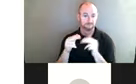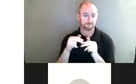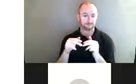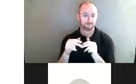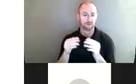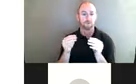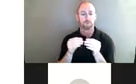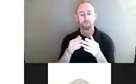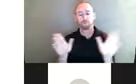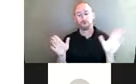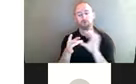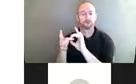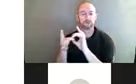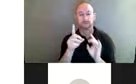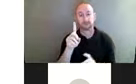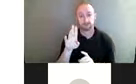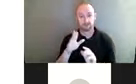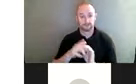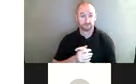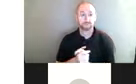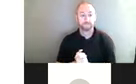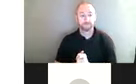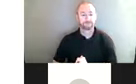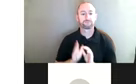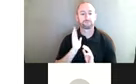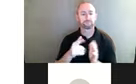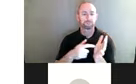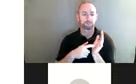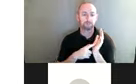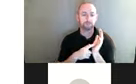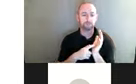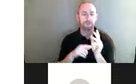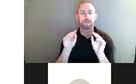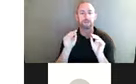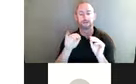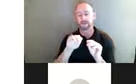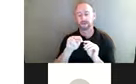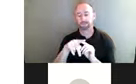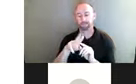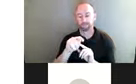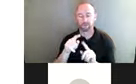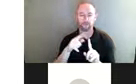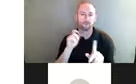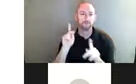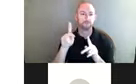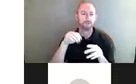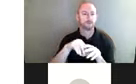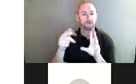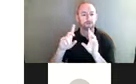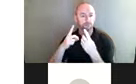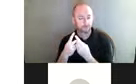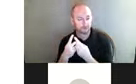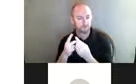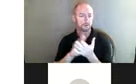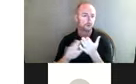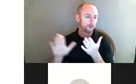relational database, it would require input from, you know, people in other departments and